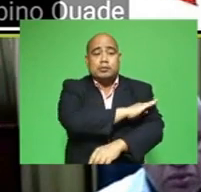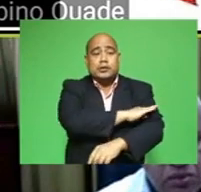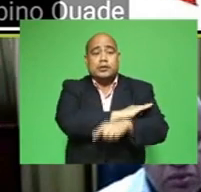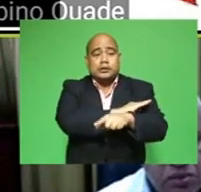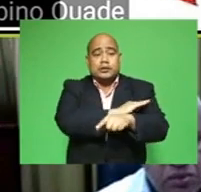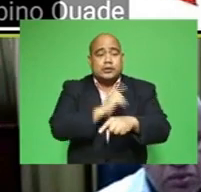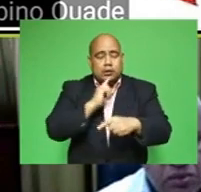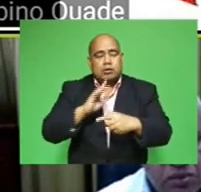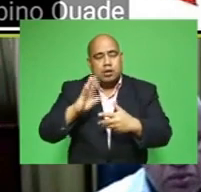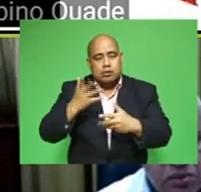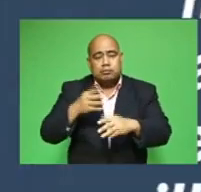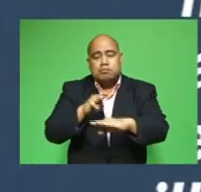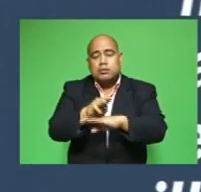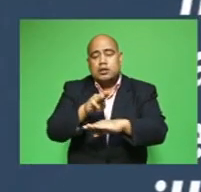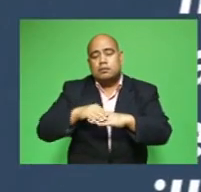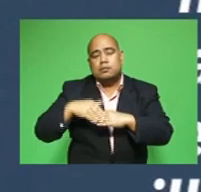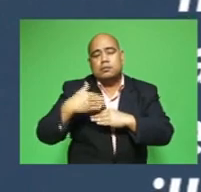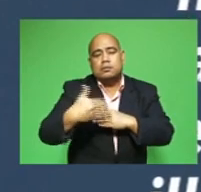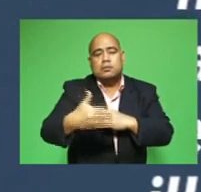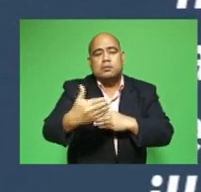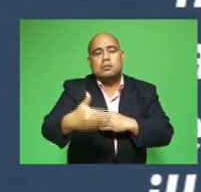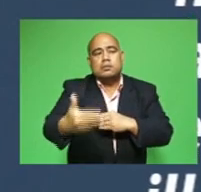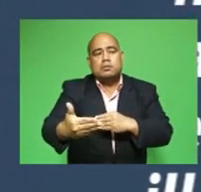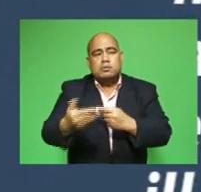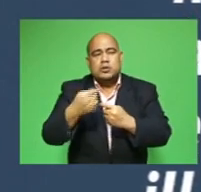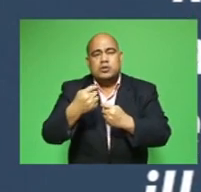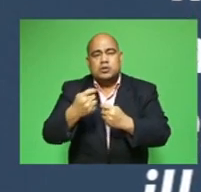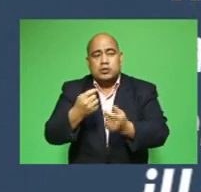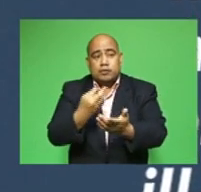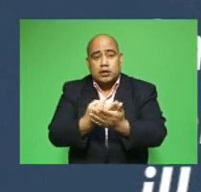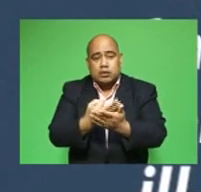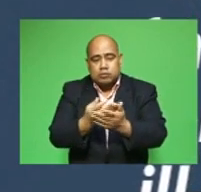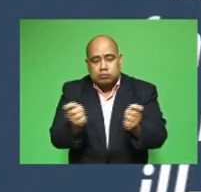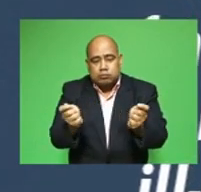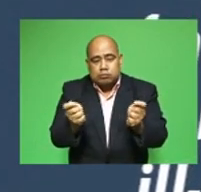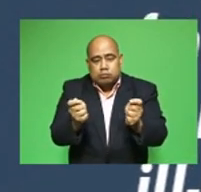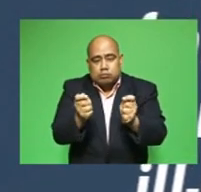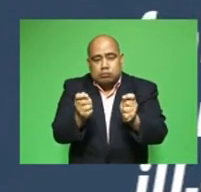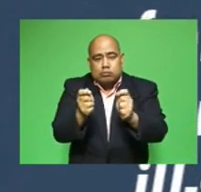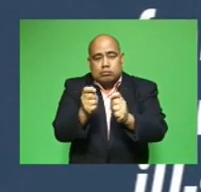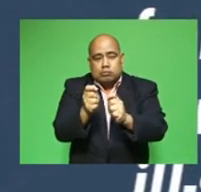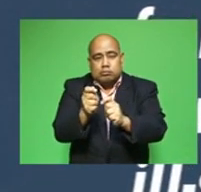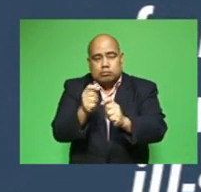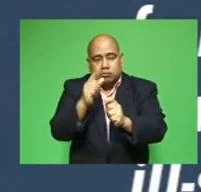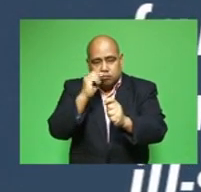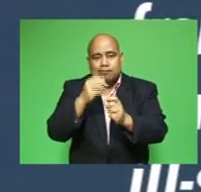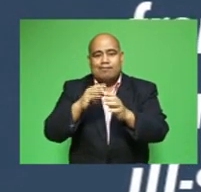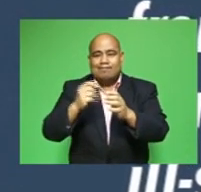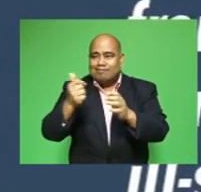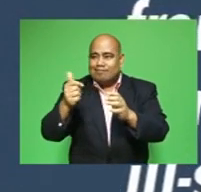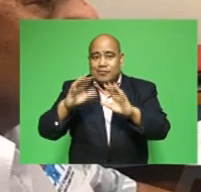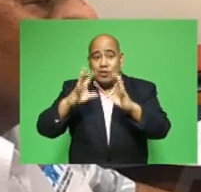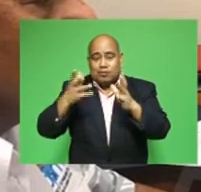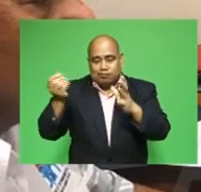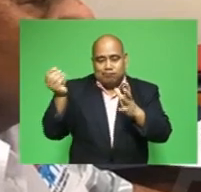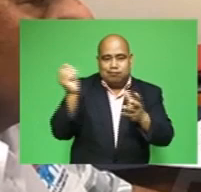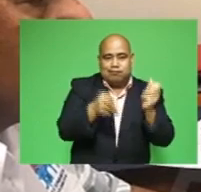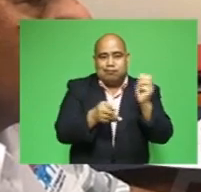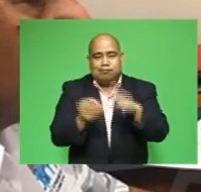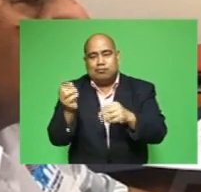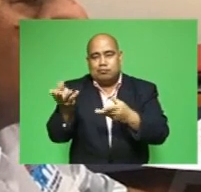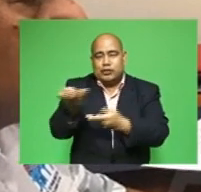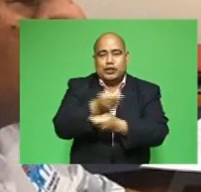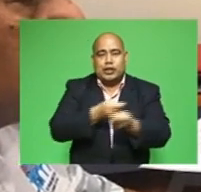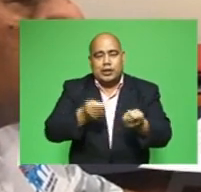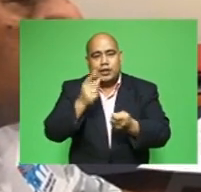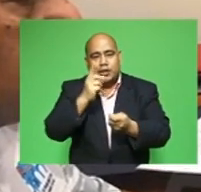COVID-19 will trigger financial decisions that have the potential to reshape the world as we know it. The Prime Minister says it is